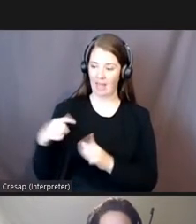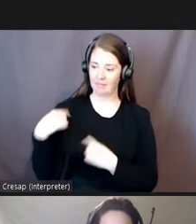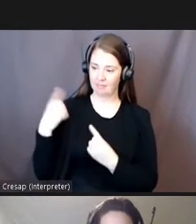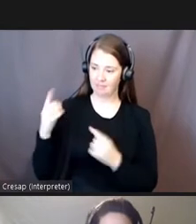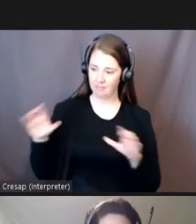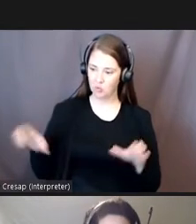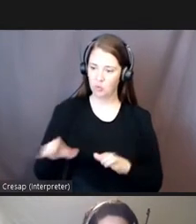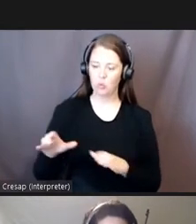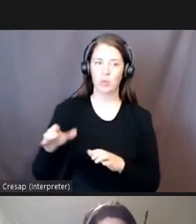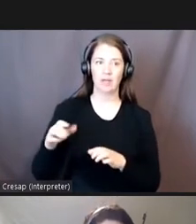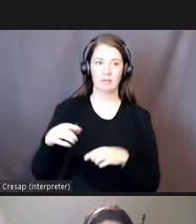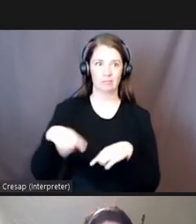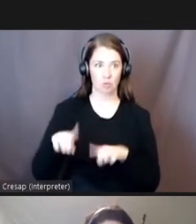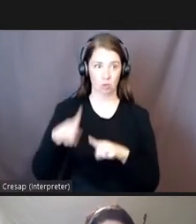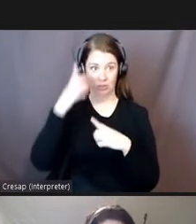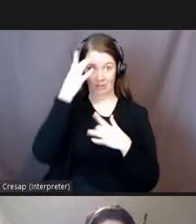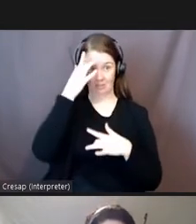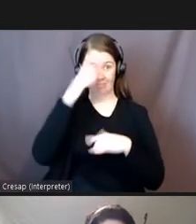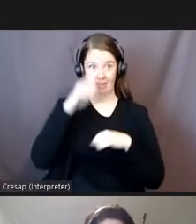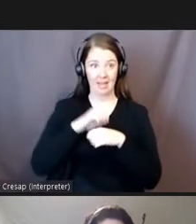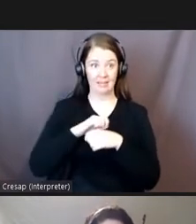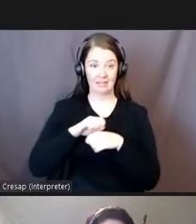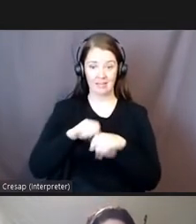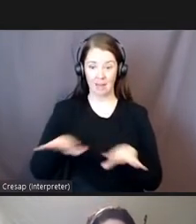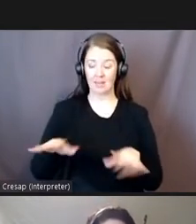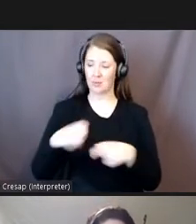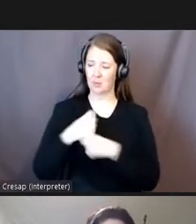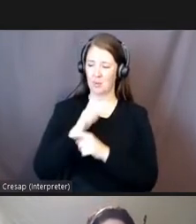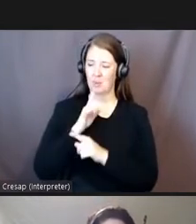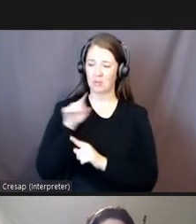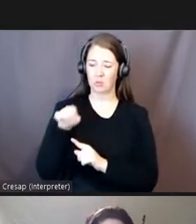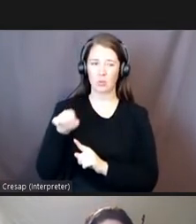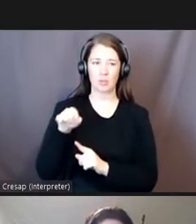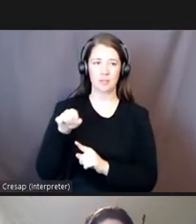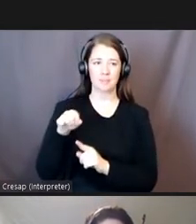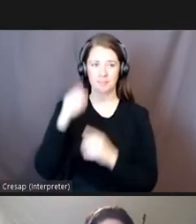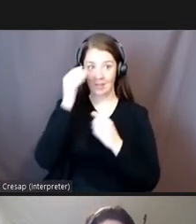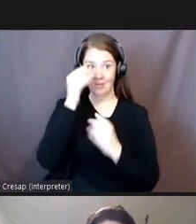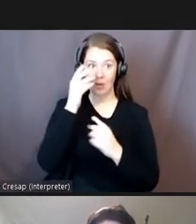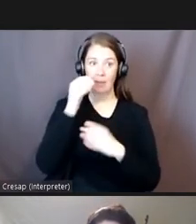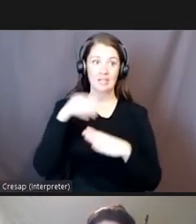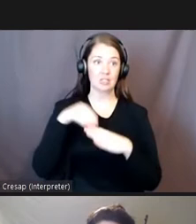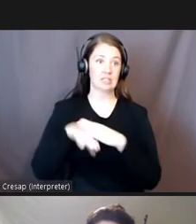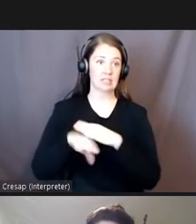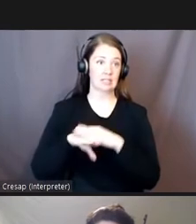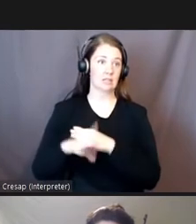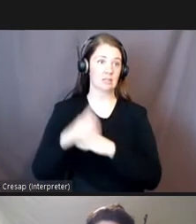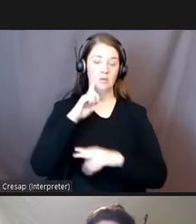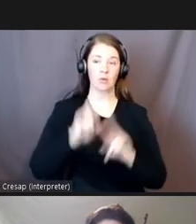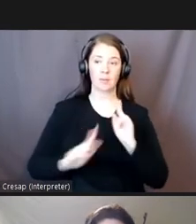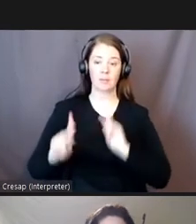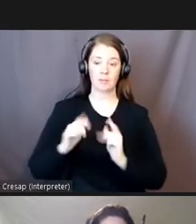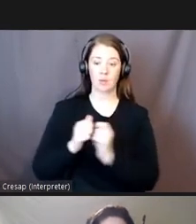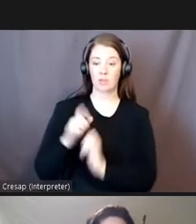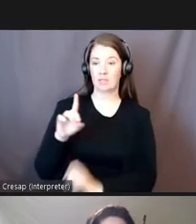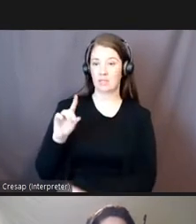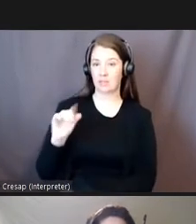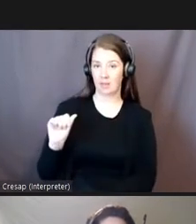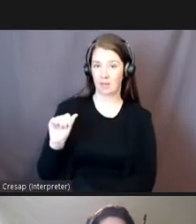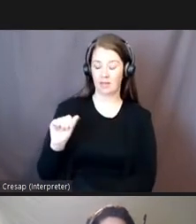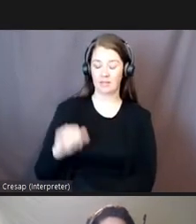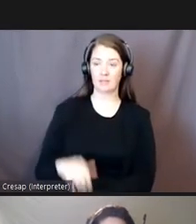the pandemic to ensure the accessibility of information for people with disabilities.